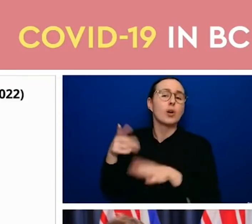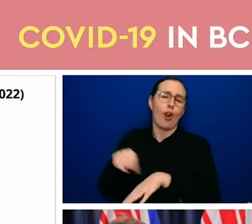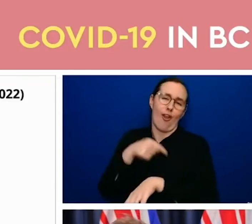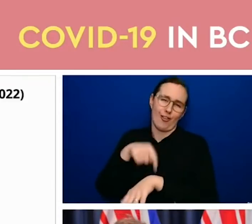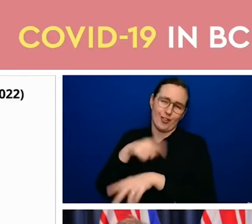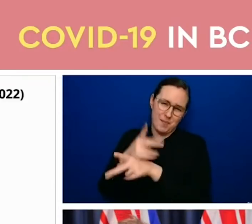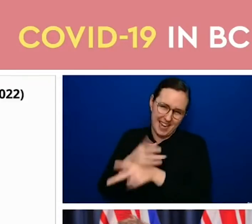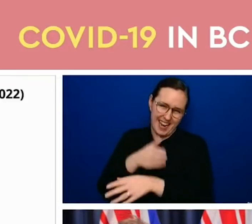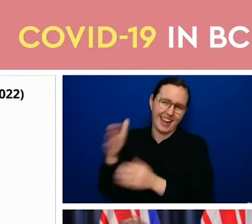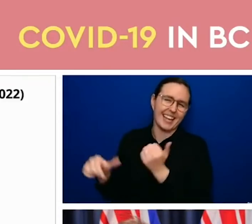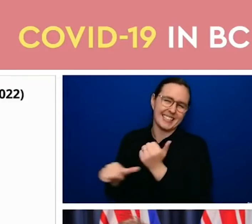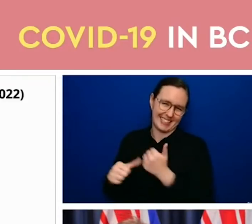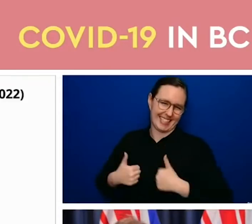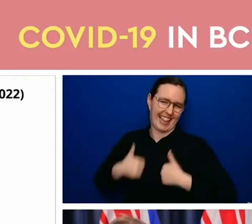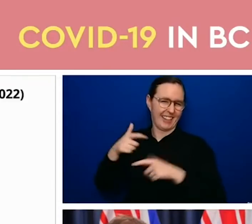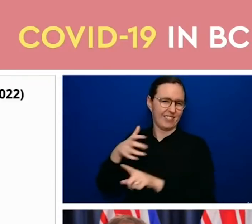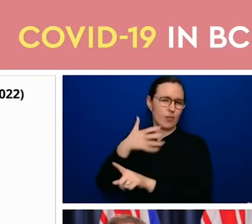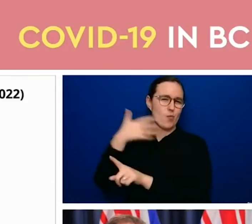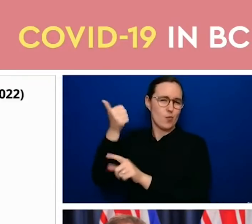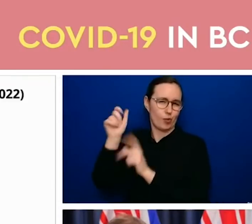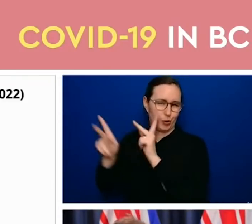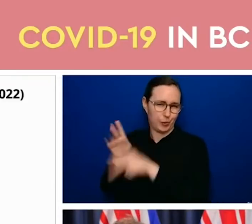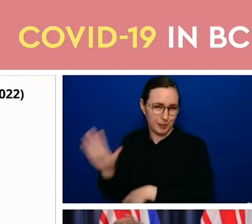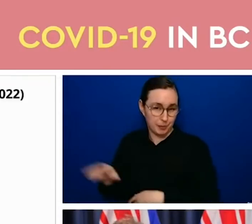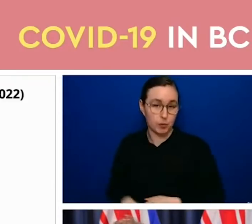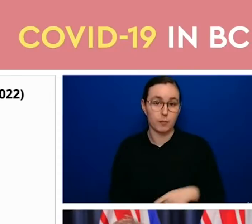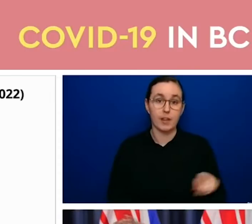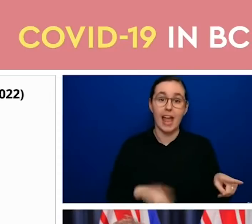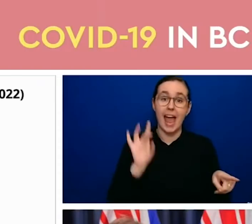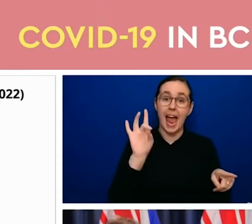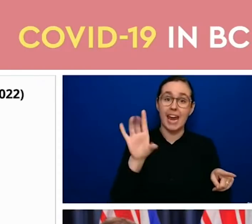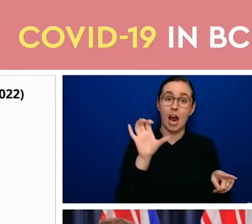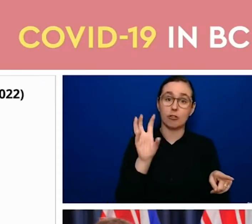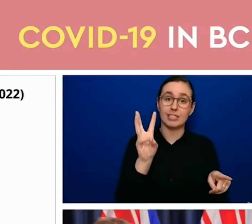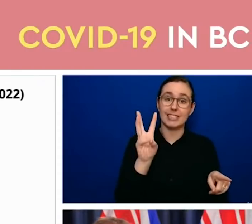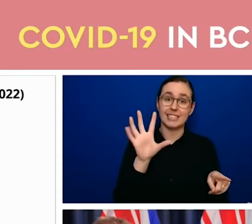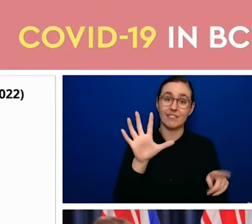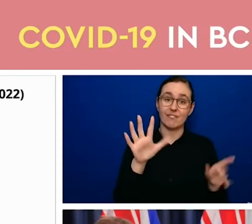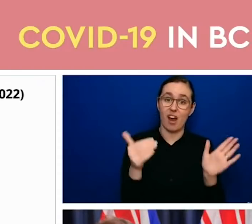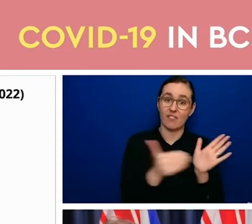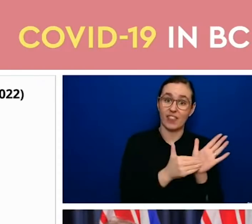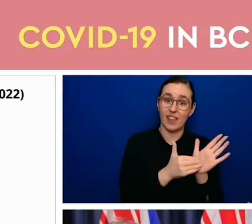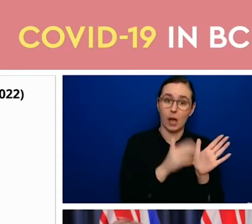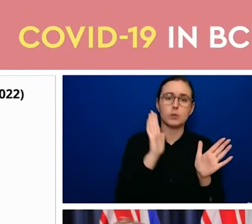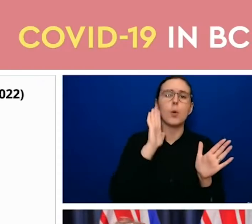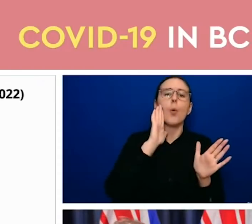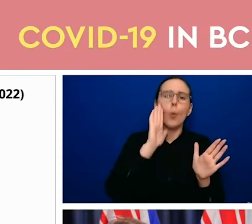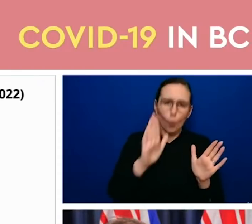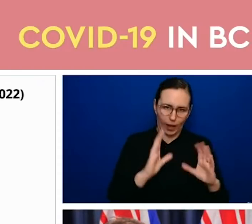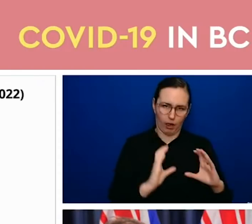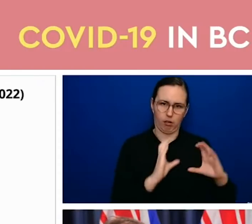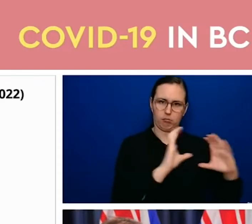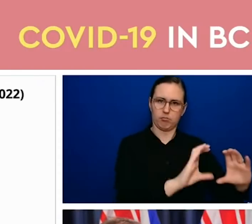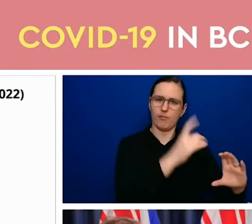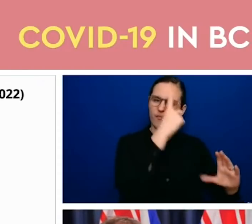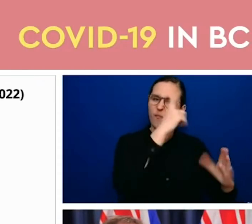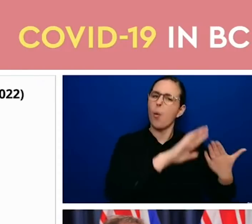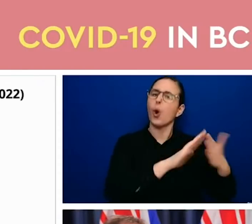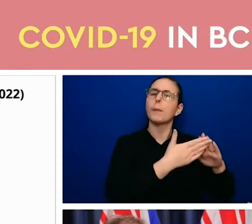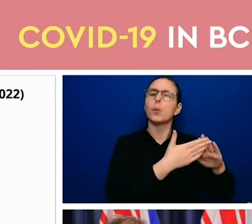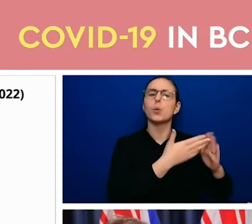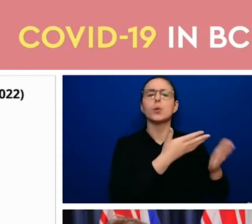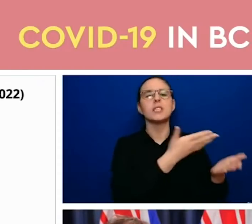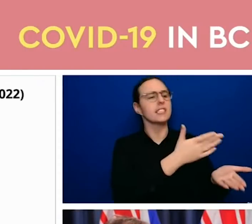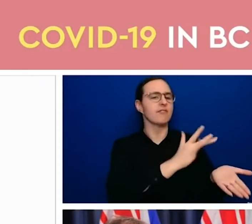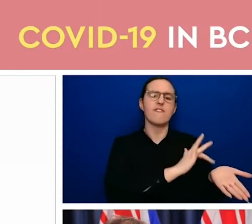about 865,000, have been pre-positioned for community tests distribution by pharmacies, and I'll get to that later. You'll